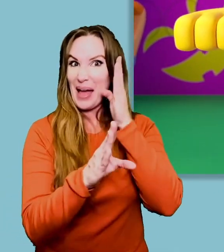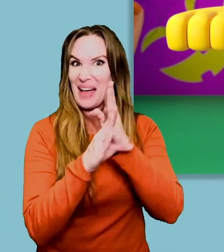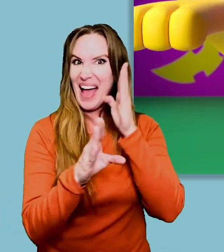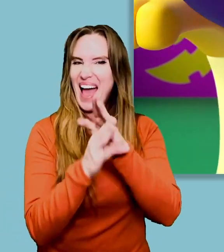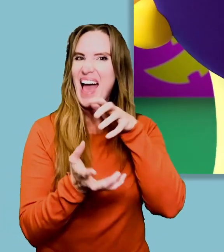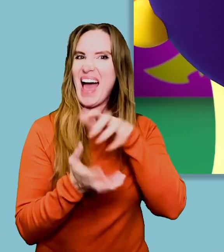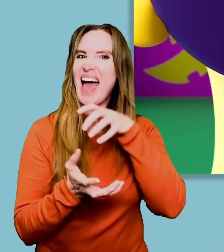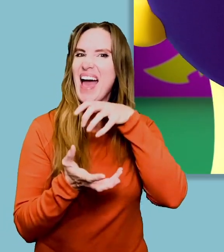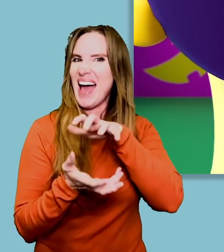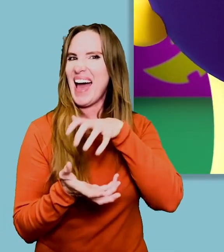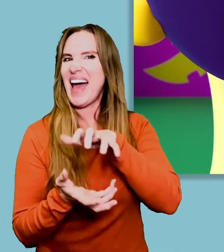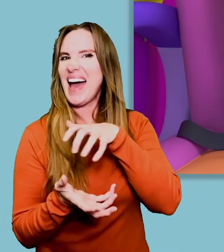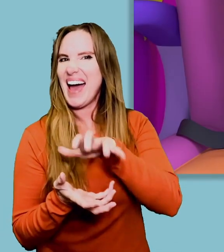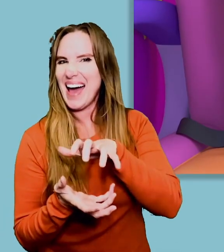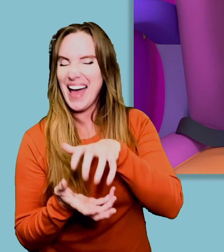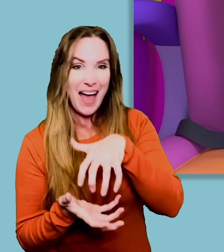The witch on the bus goes.